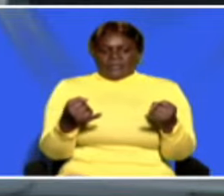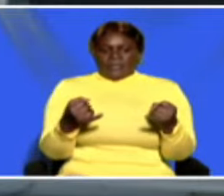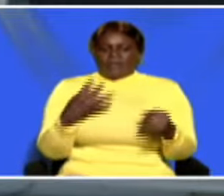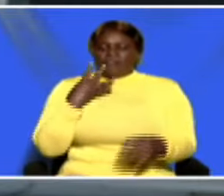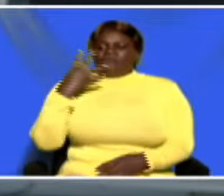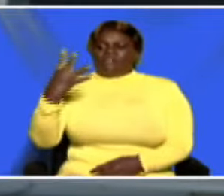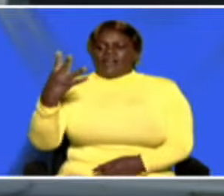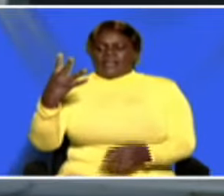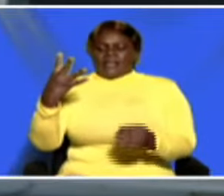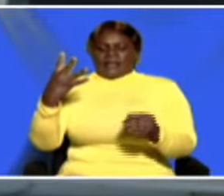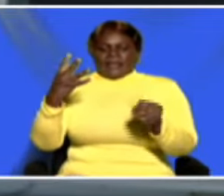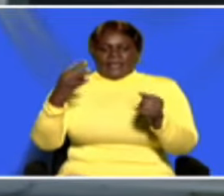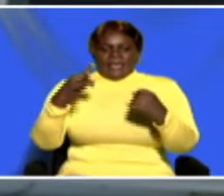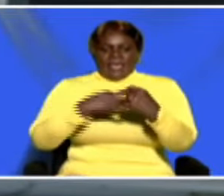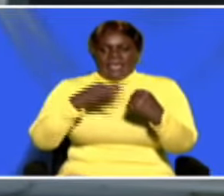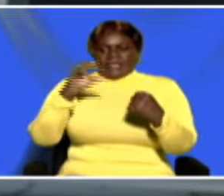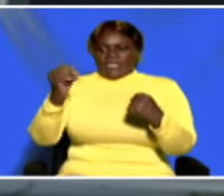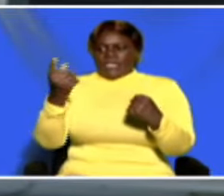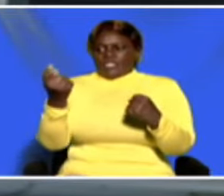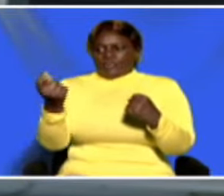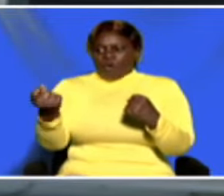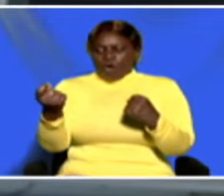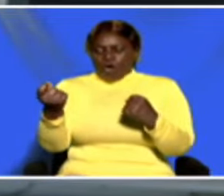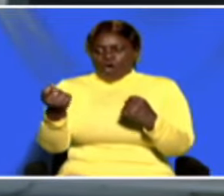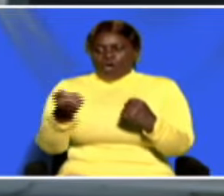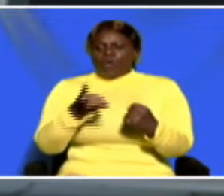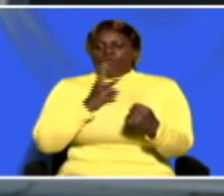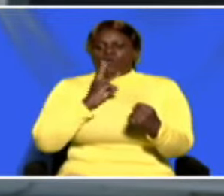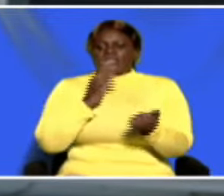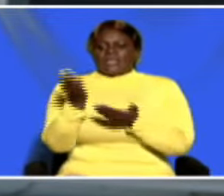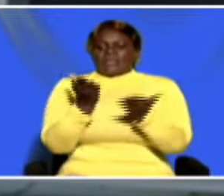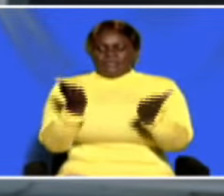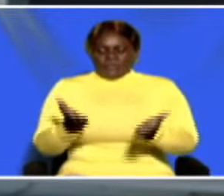480 micro, small and medium water service providers are